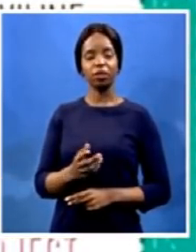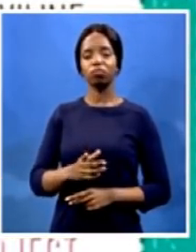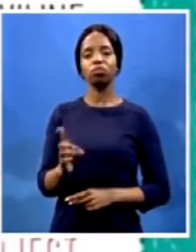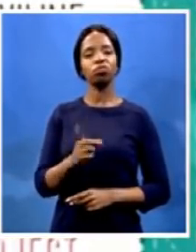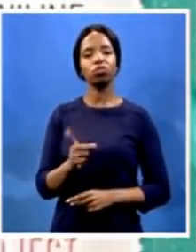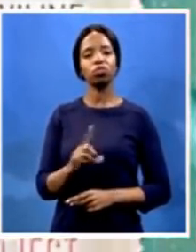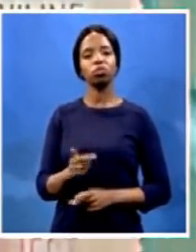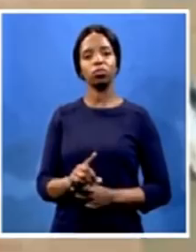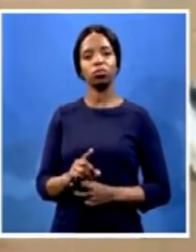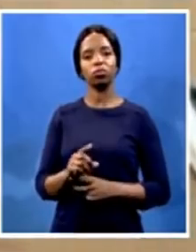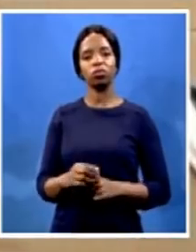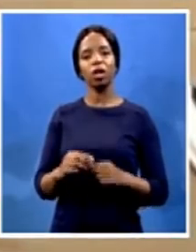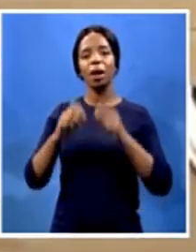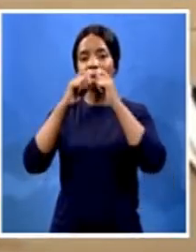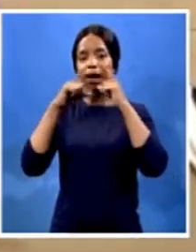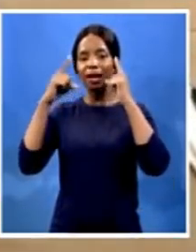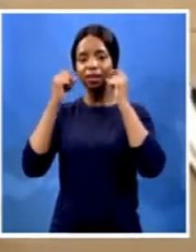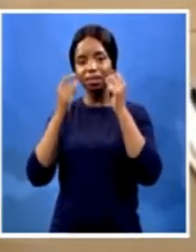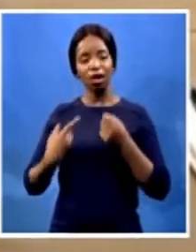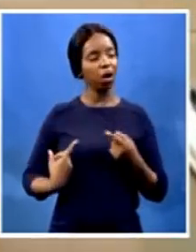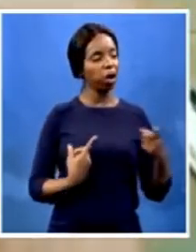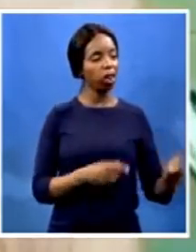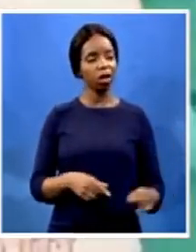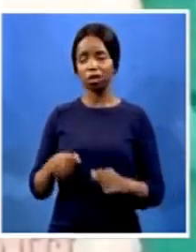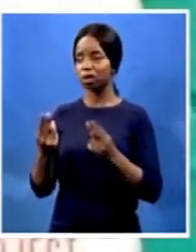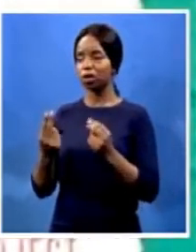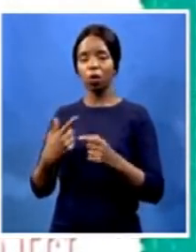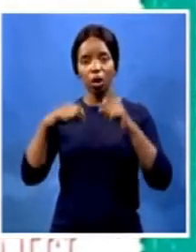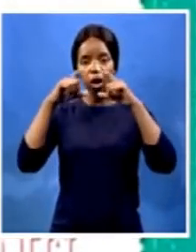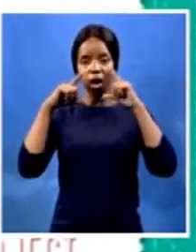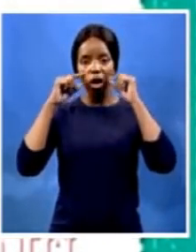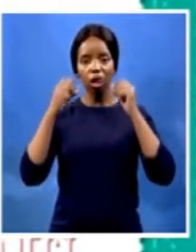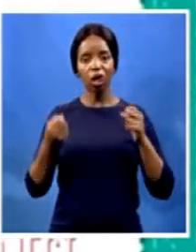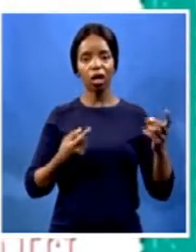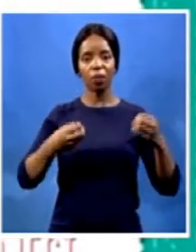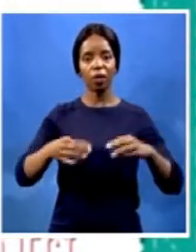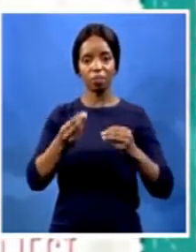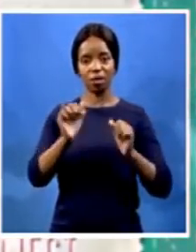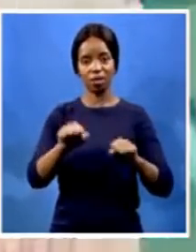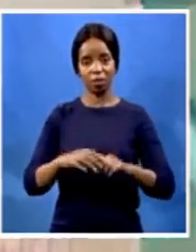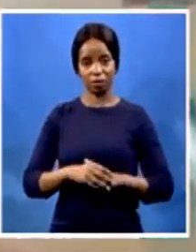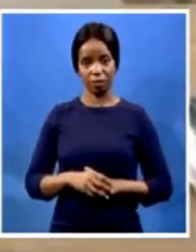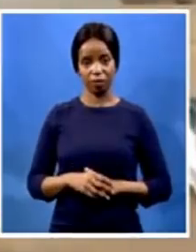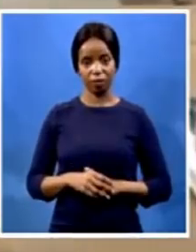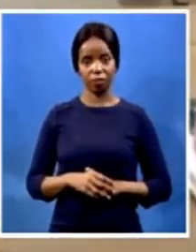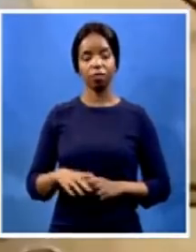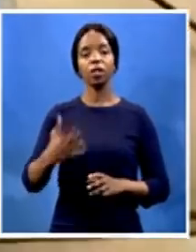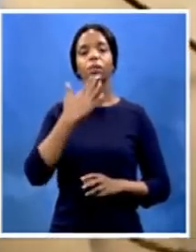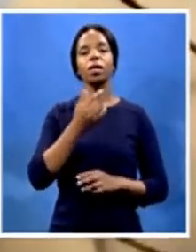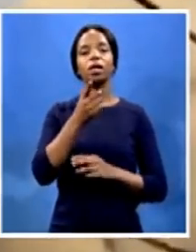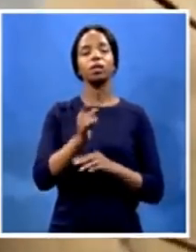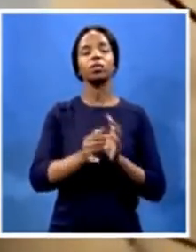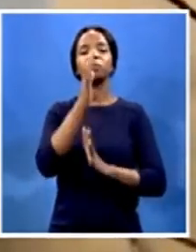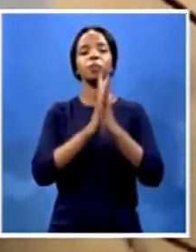are watching some video now in terms of how you're making it. Just walk us through that process in terms of manufacturing these masks.